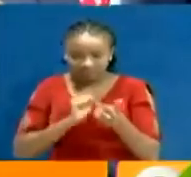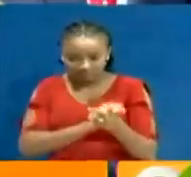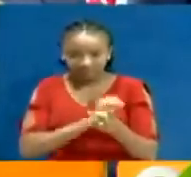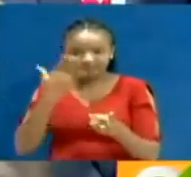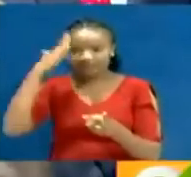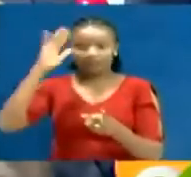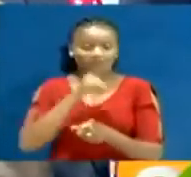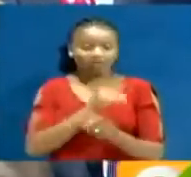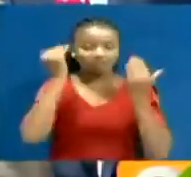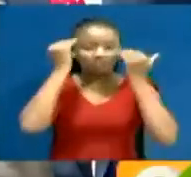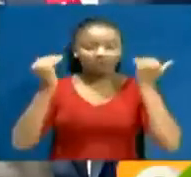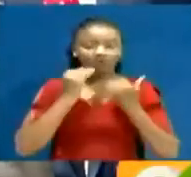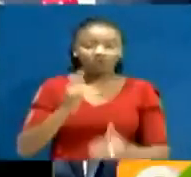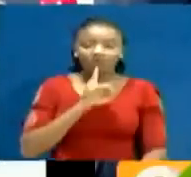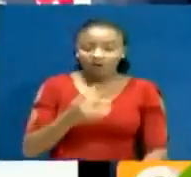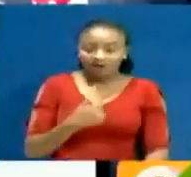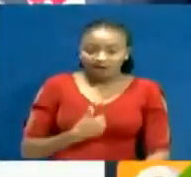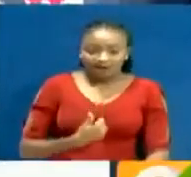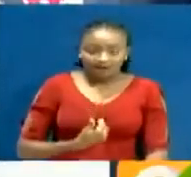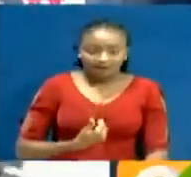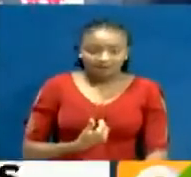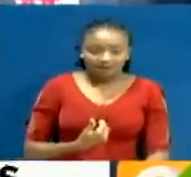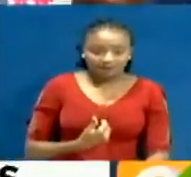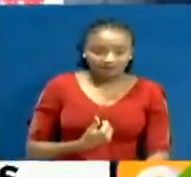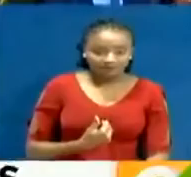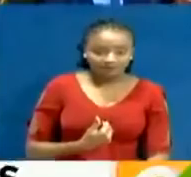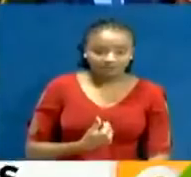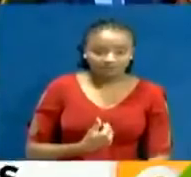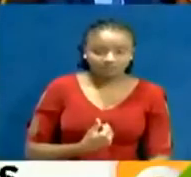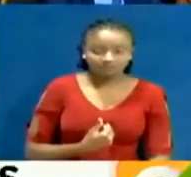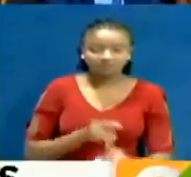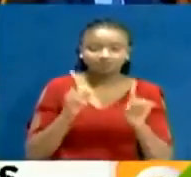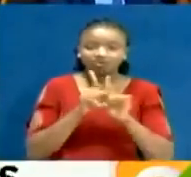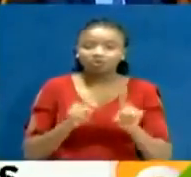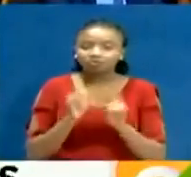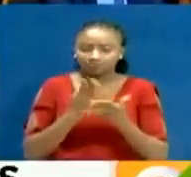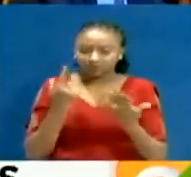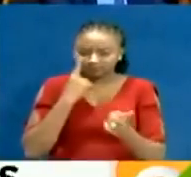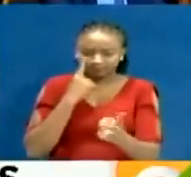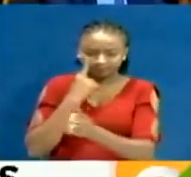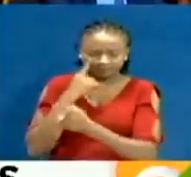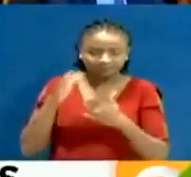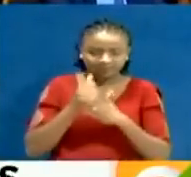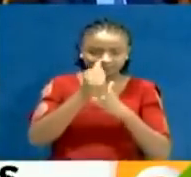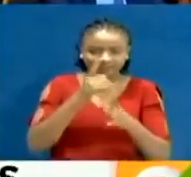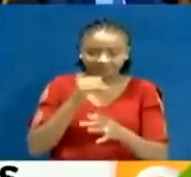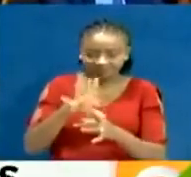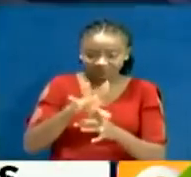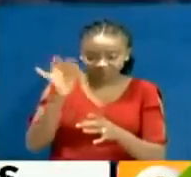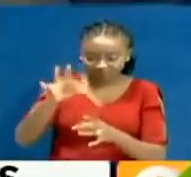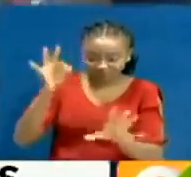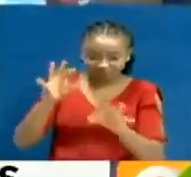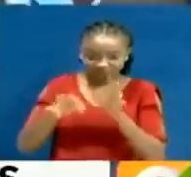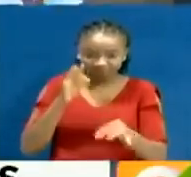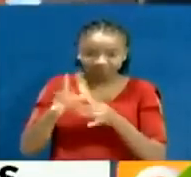it was sitting to move the impeachment process, the orders were in existence. And a number of notable elected leaders are throwing